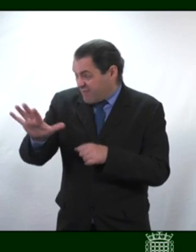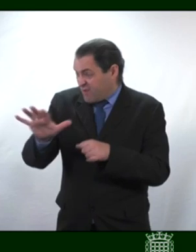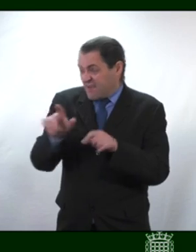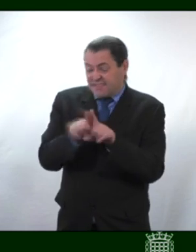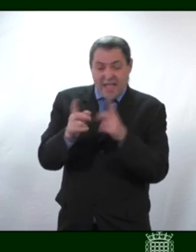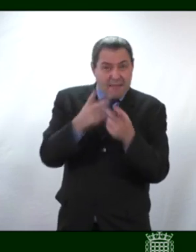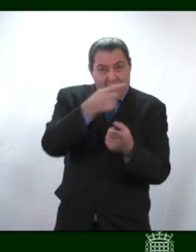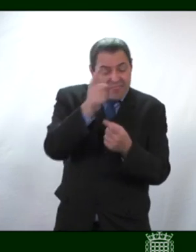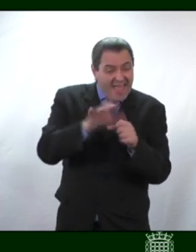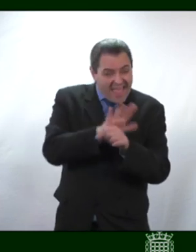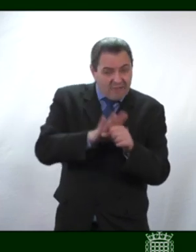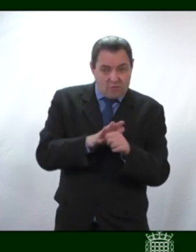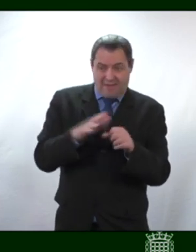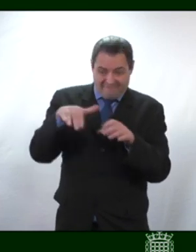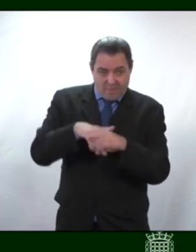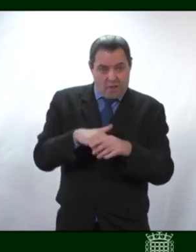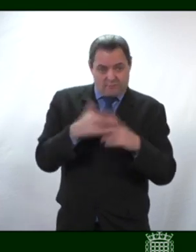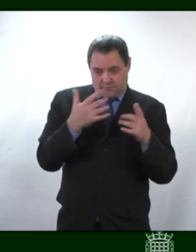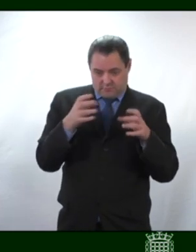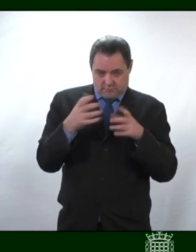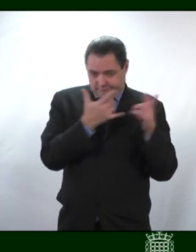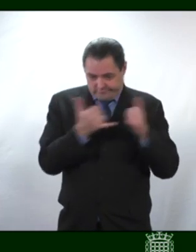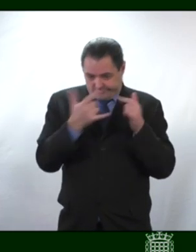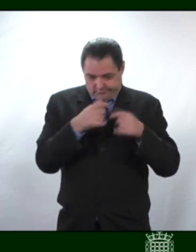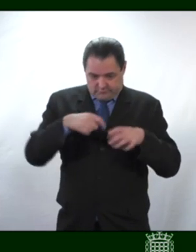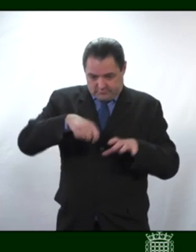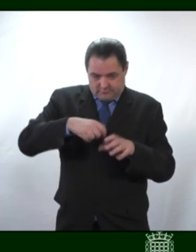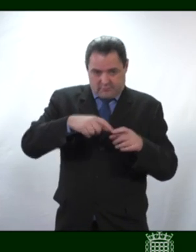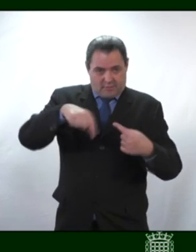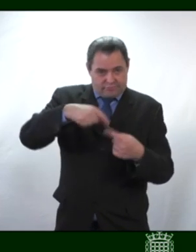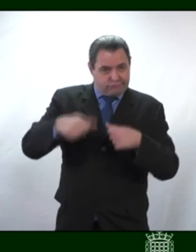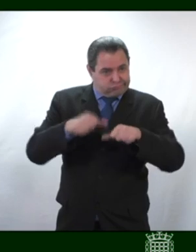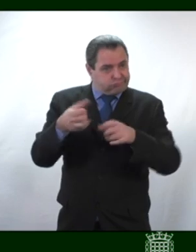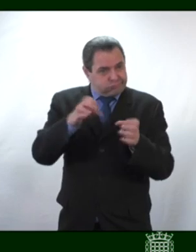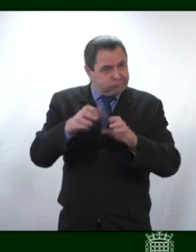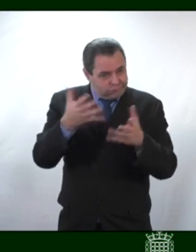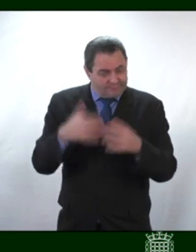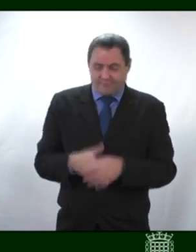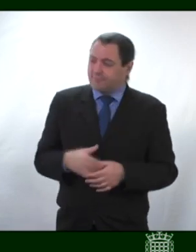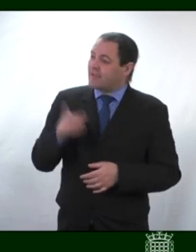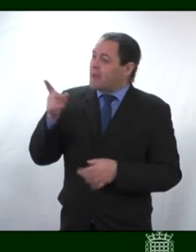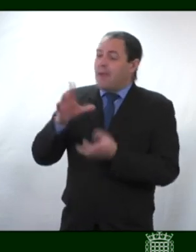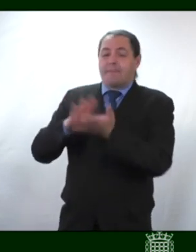their part in the testing regime, Mr. Speaker. Let's head up to Manchester with Barbara Keeley. Barbara Keeley.